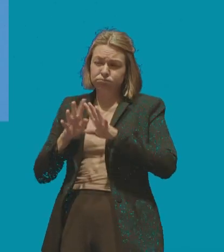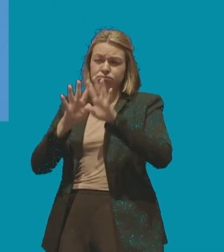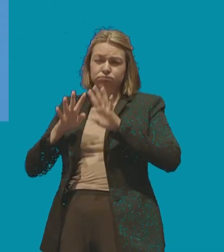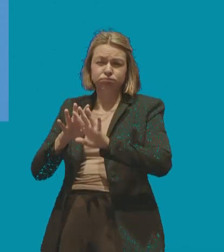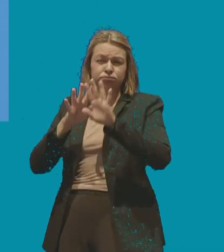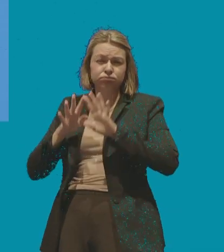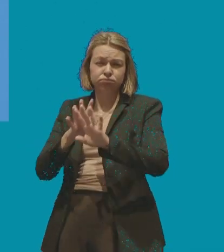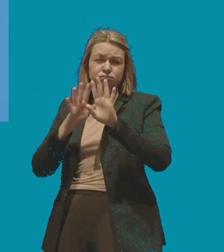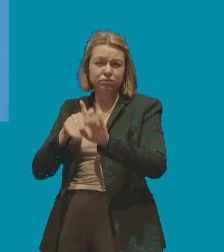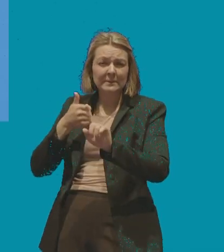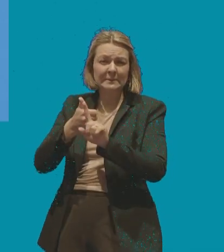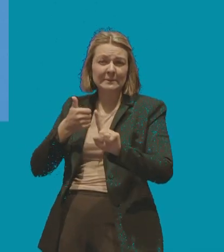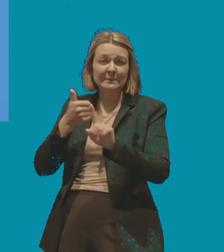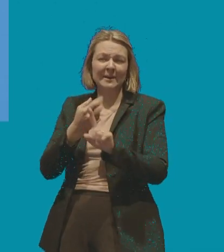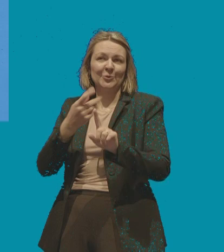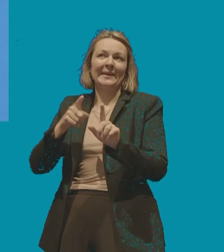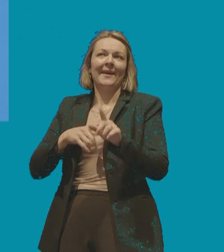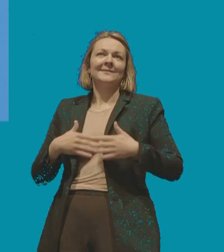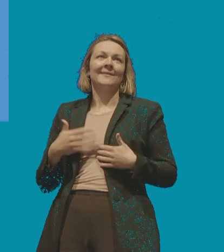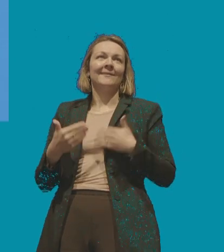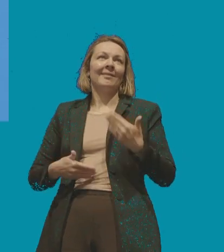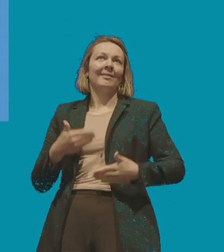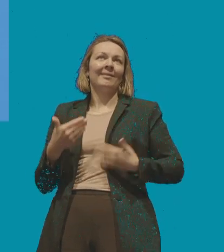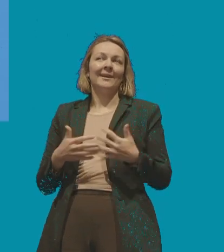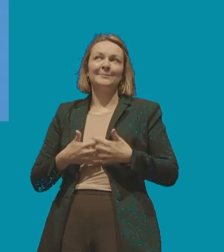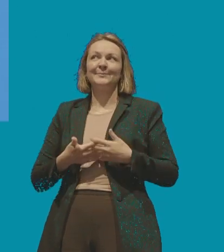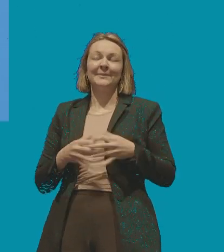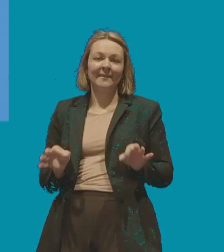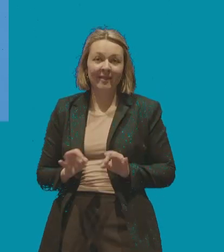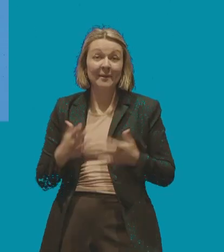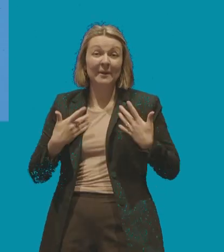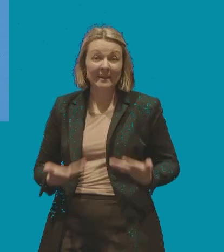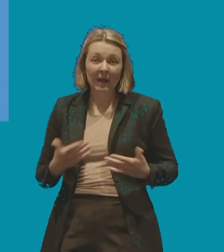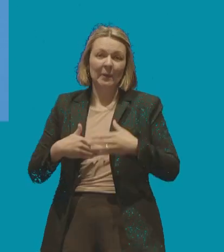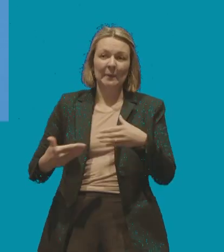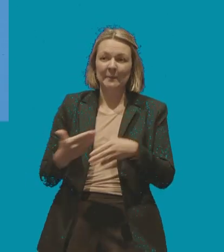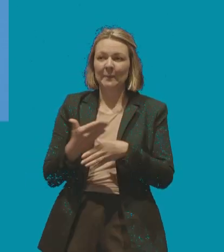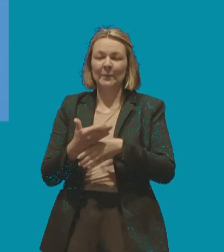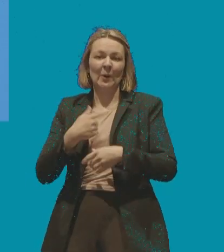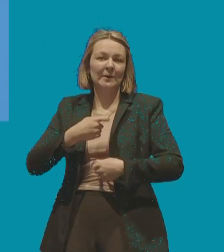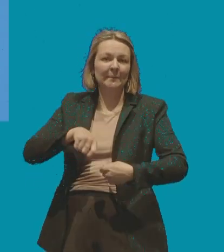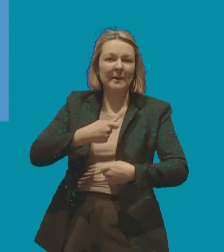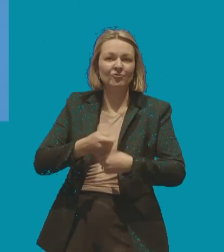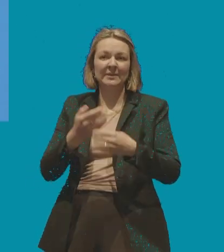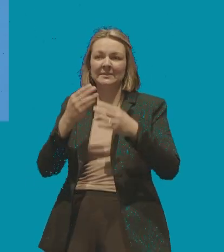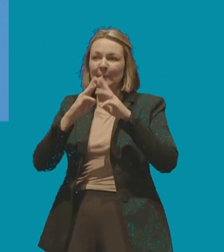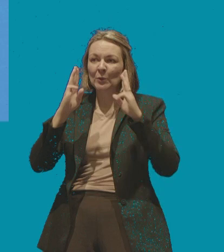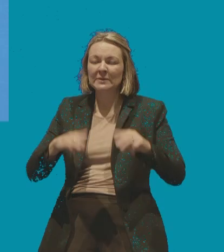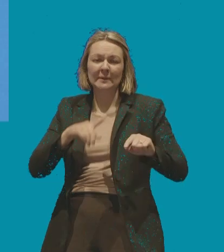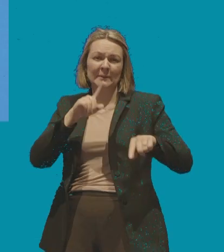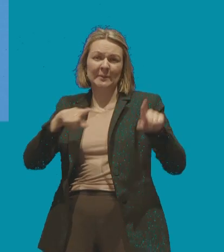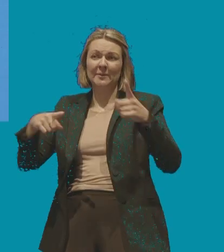for the previous 20 years, but because from physios to people working in bakeries to people working in museums, workers stood up and